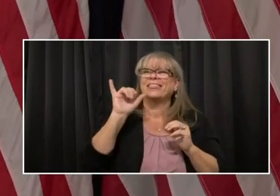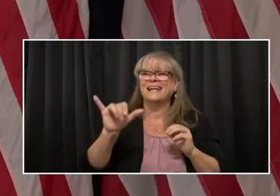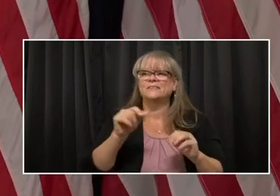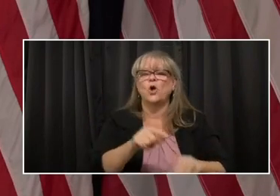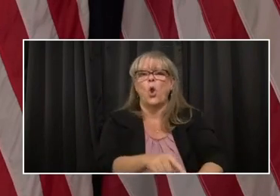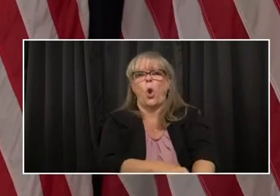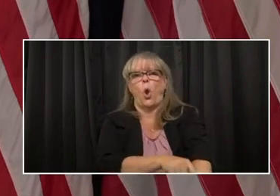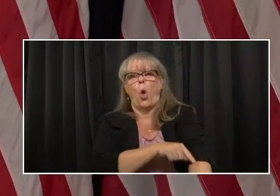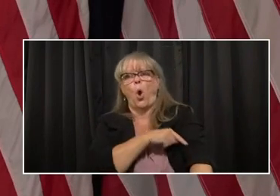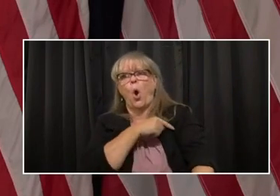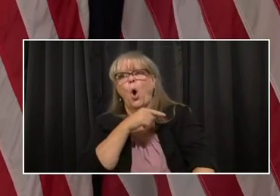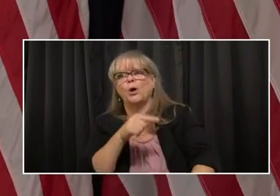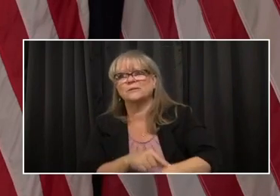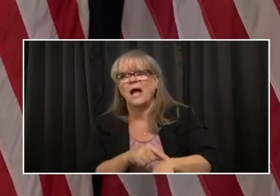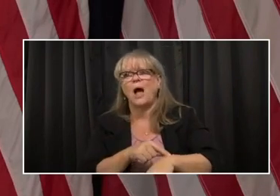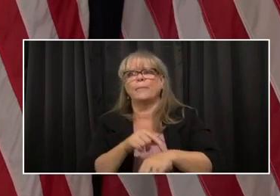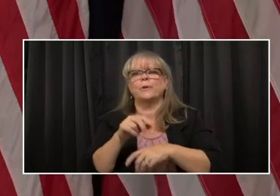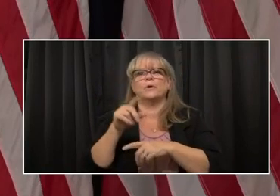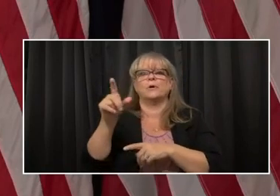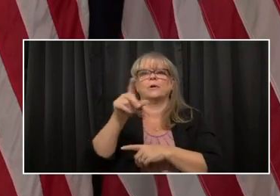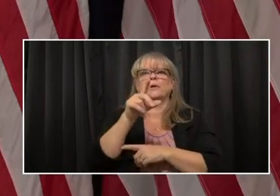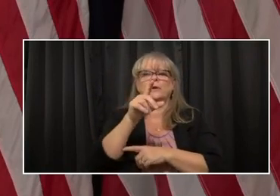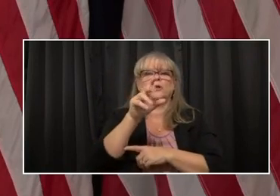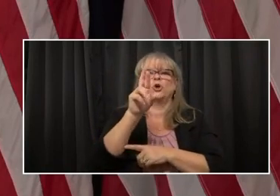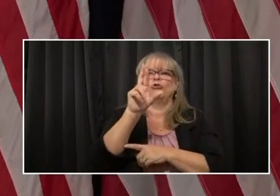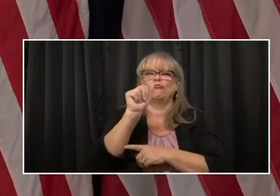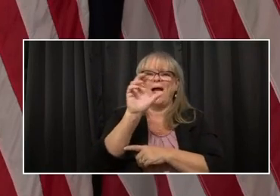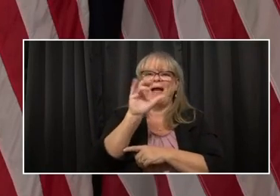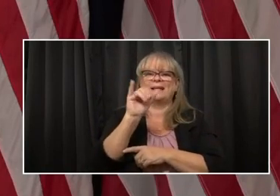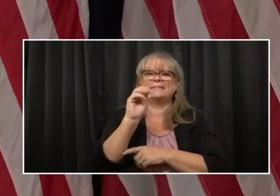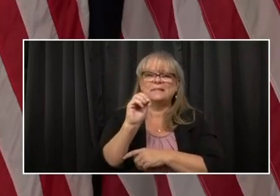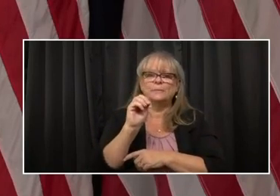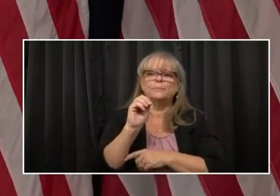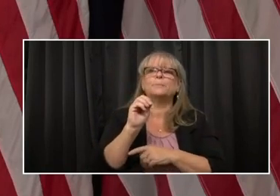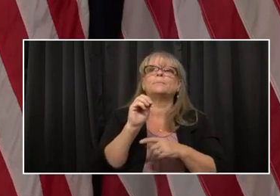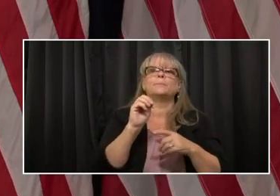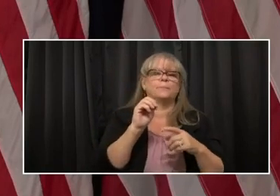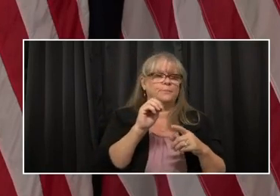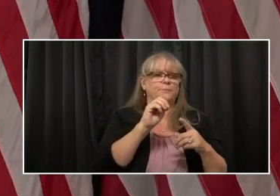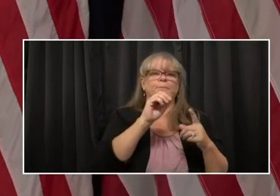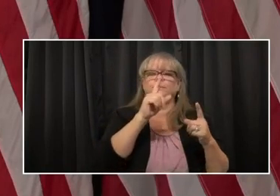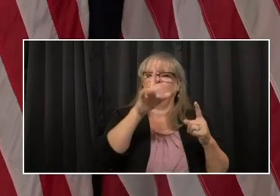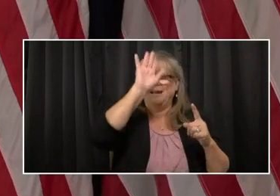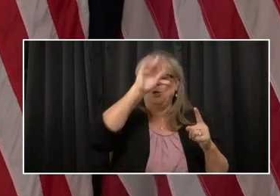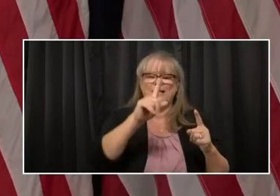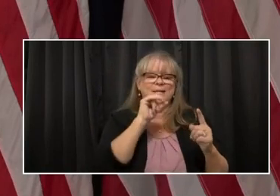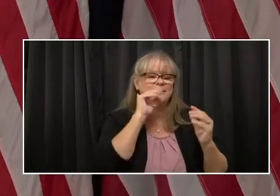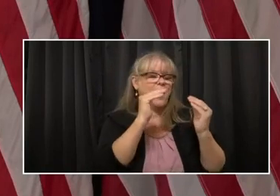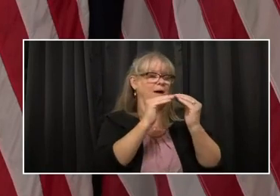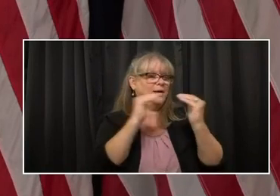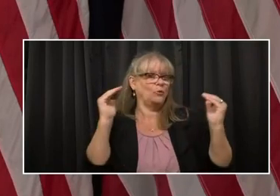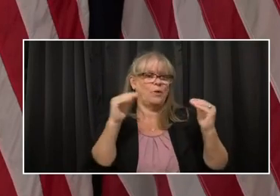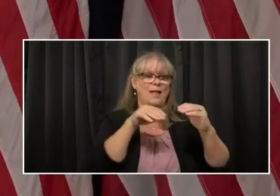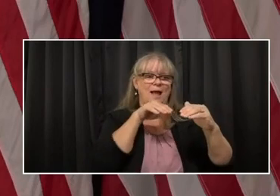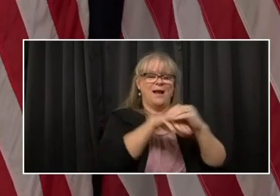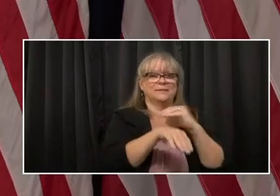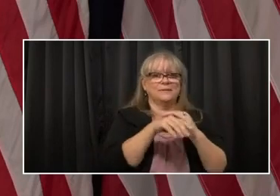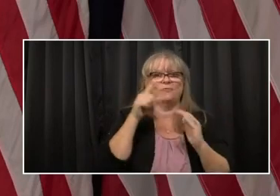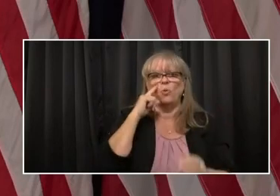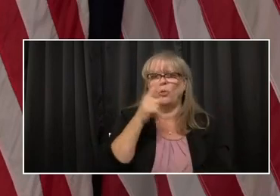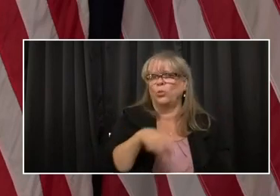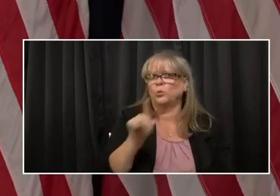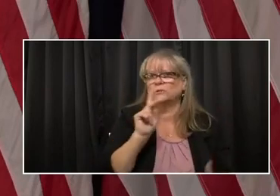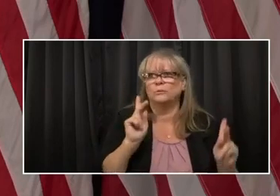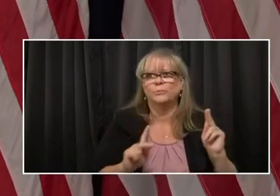disproportionate access to health, income levels, education, all of these factors that correlate with